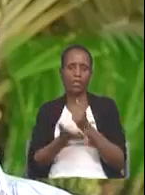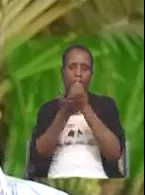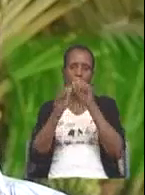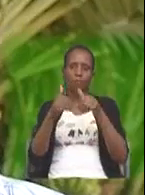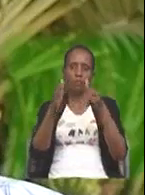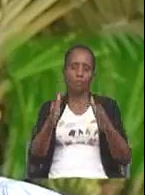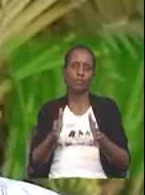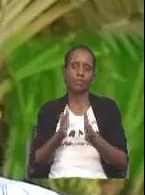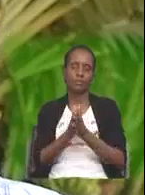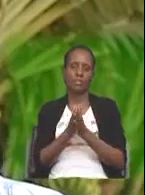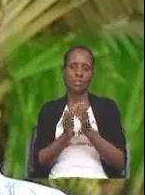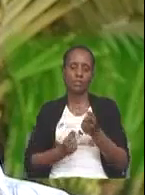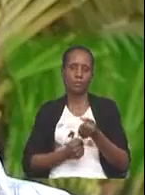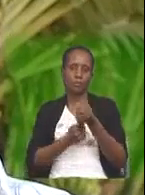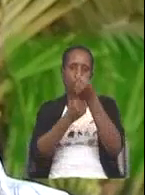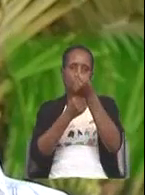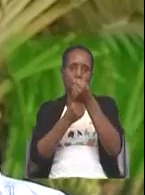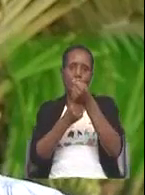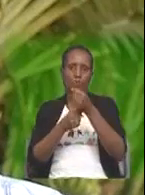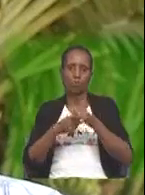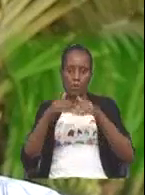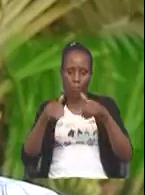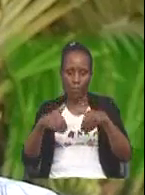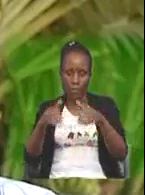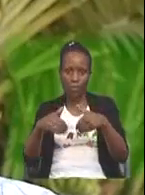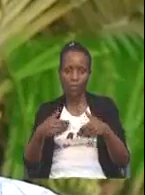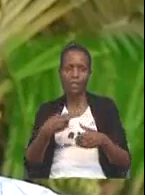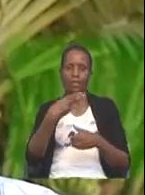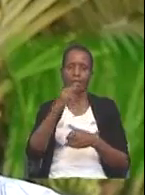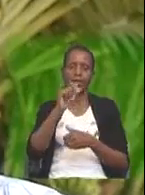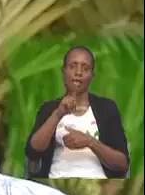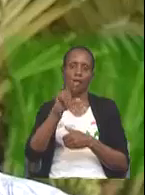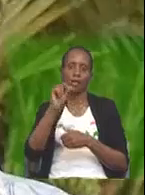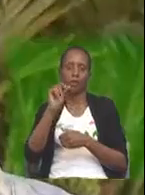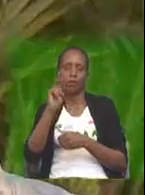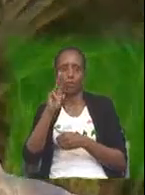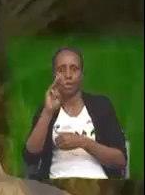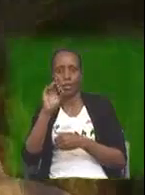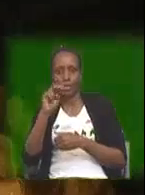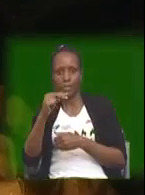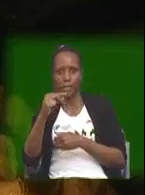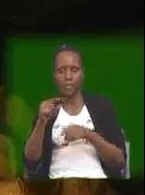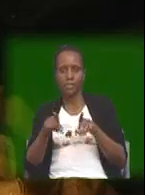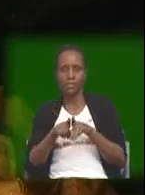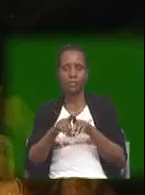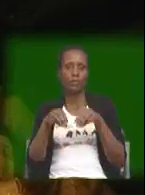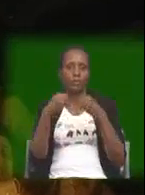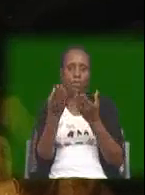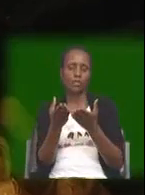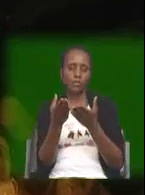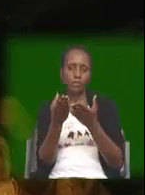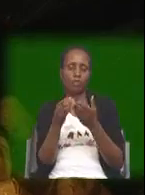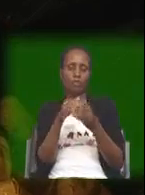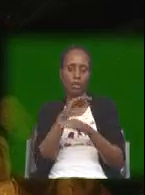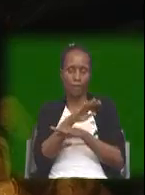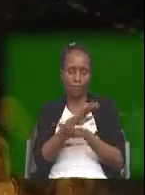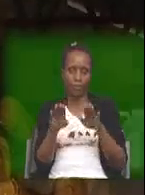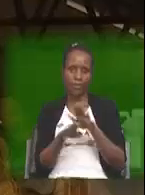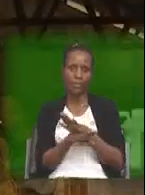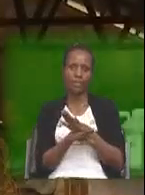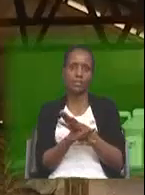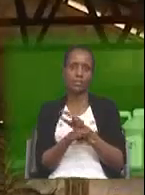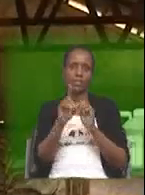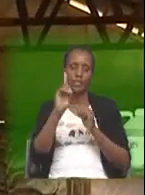with production support, whereby we are plowing, we are harrowing and ridging for them, and also we provide the